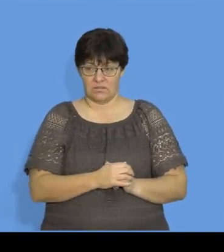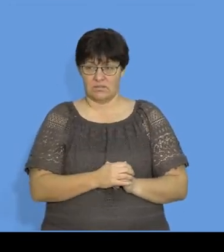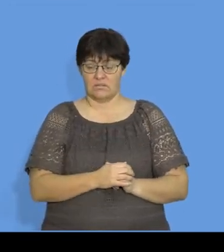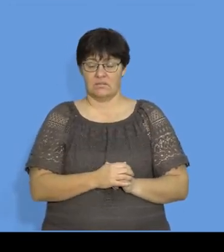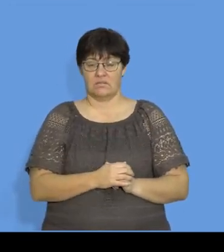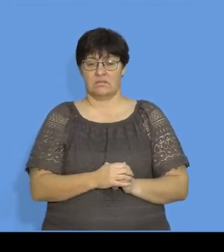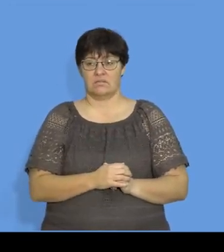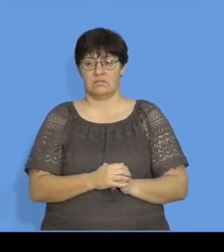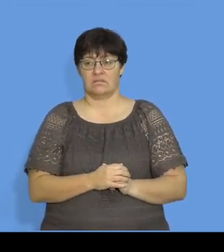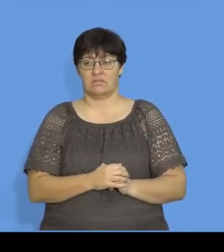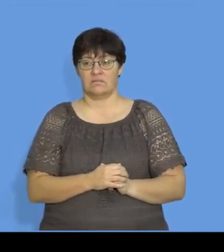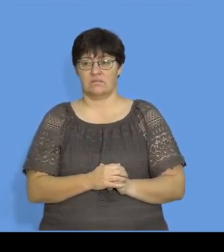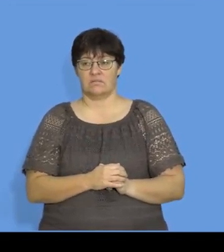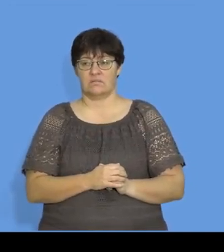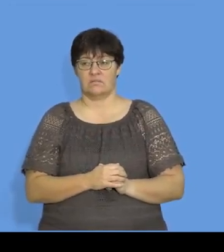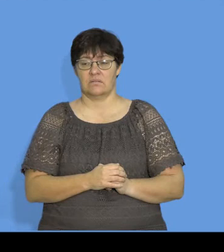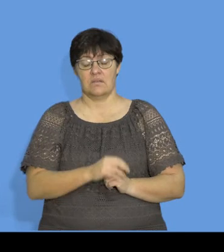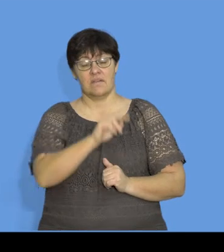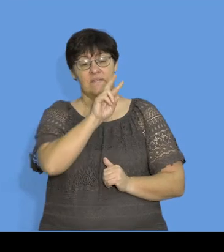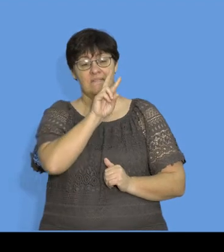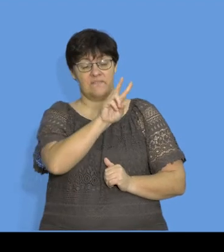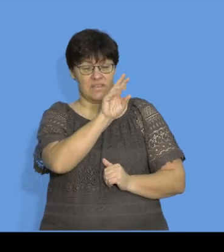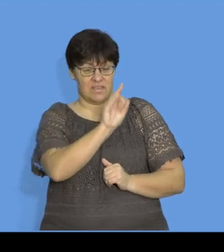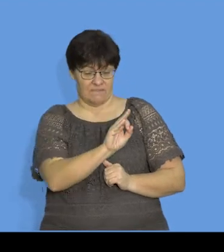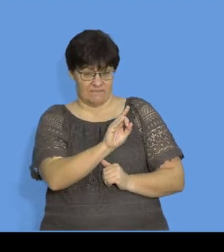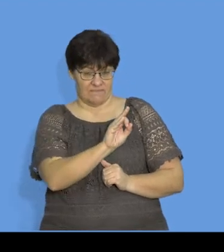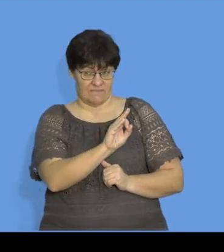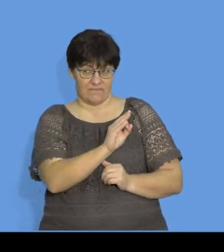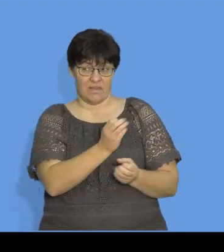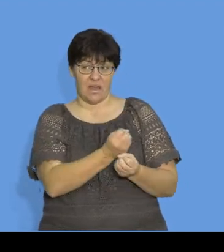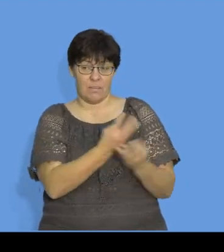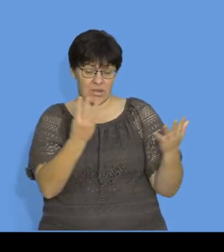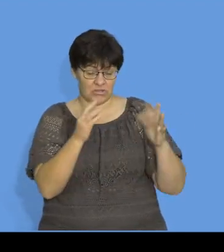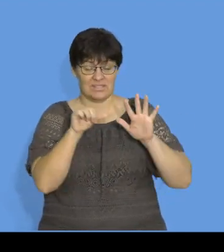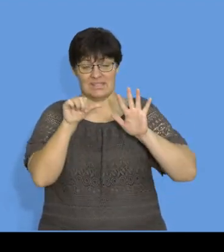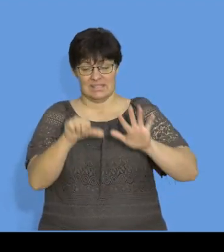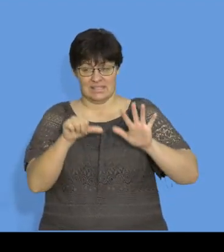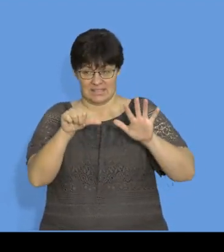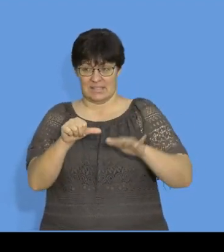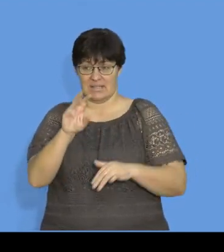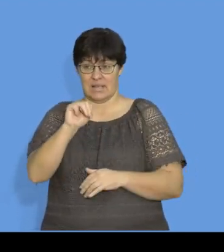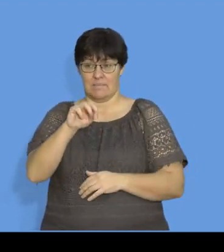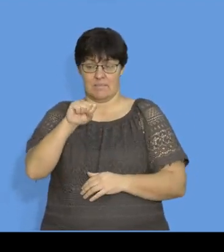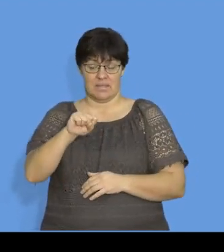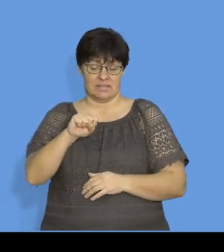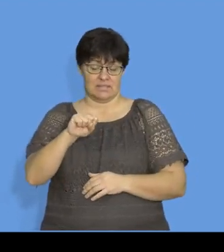4 seconds, Vf is 16, we worked that out.